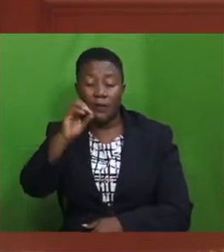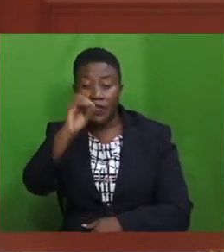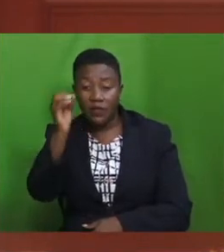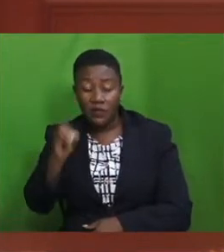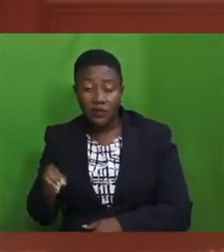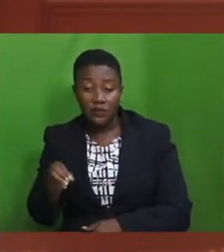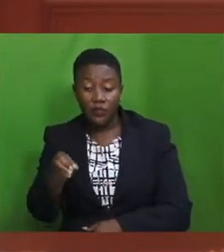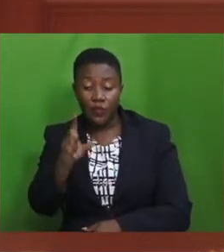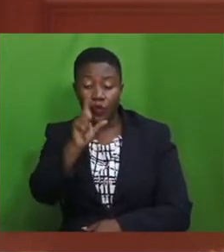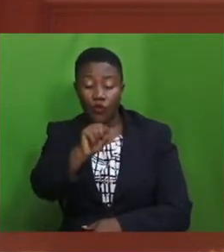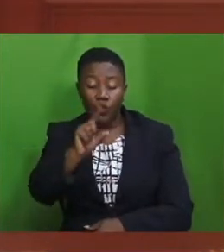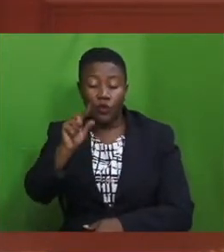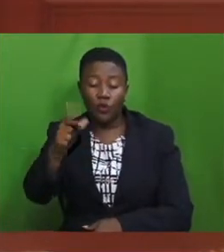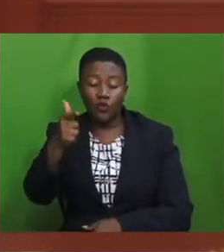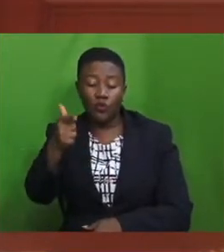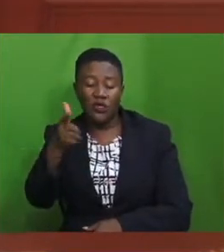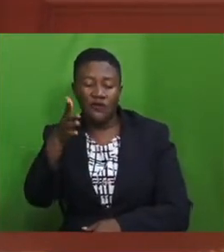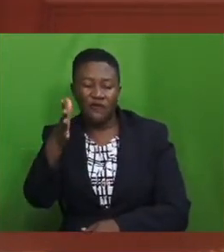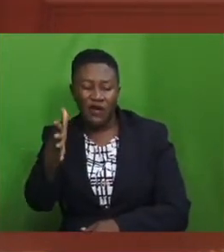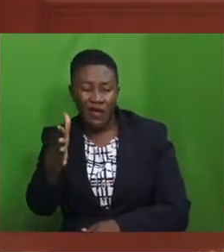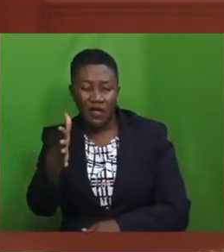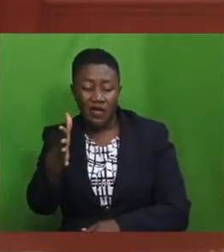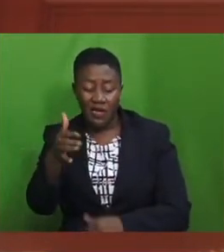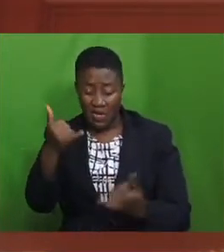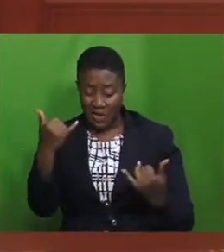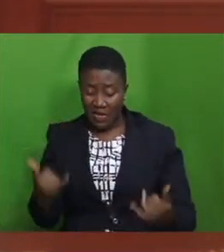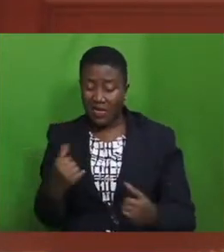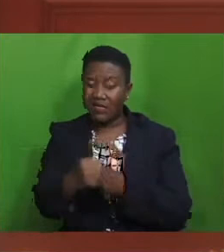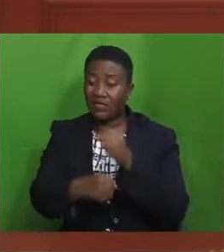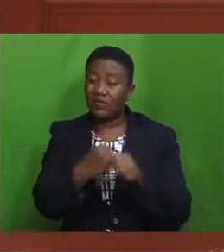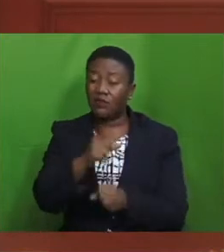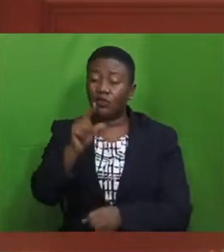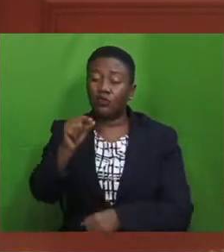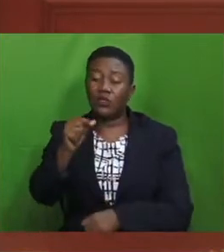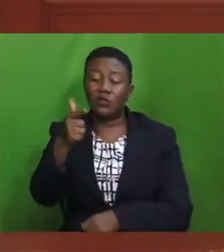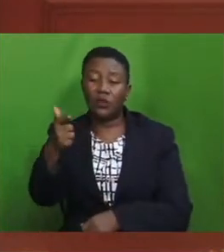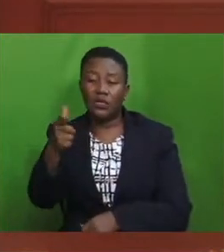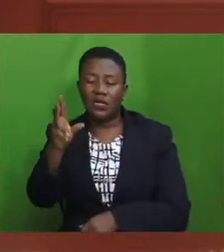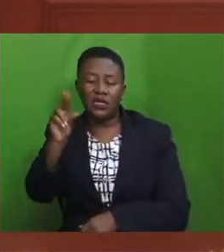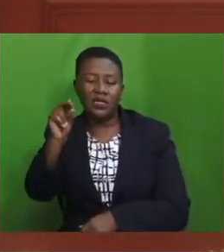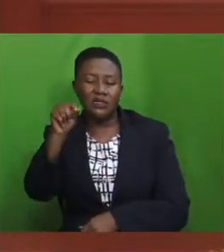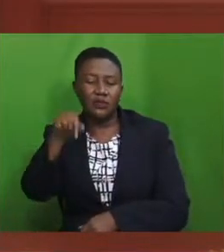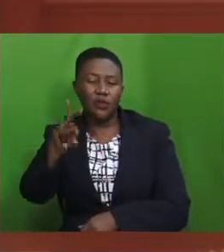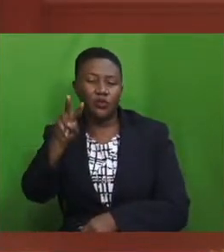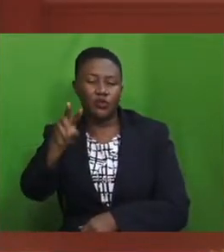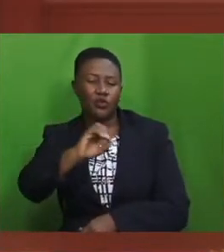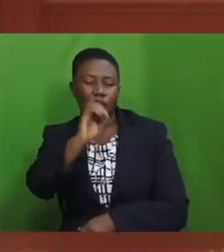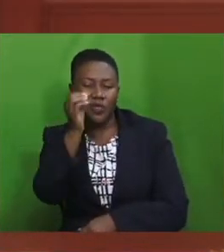2020, 25%, and 2021, 30.2%.